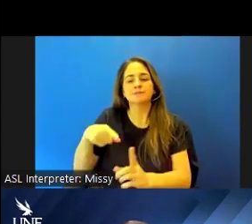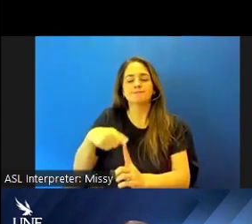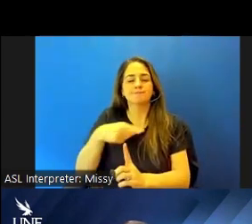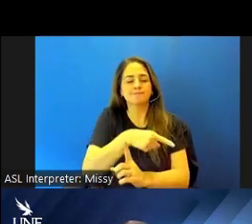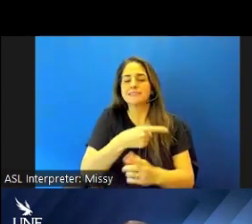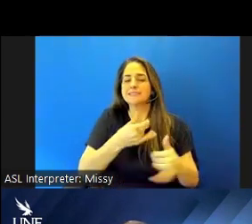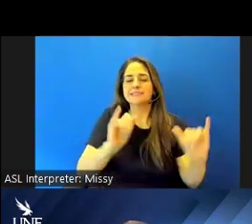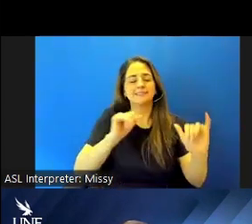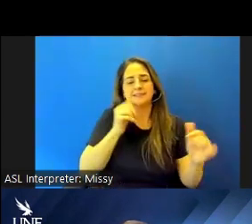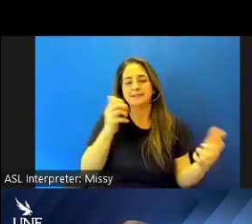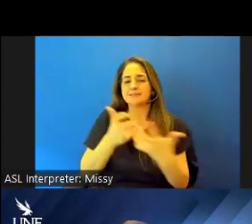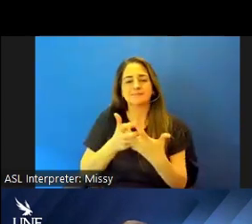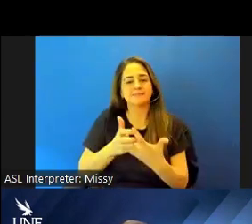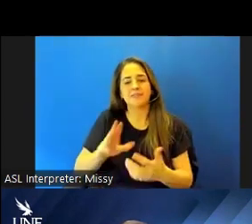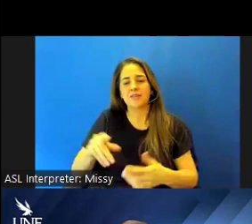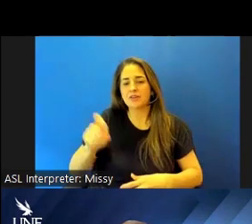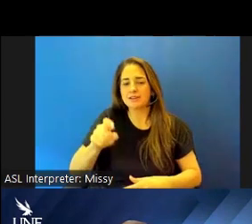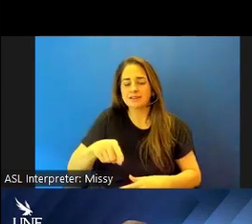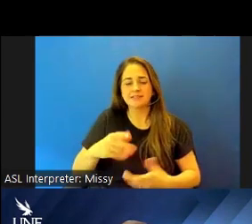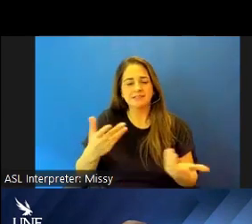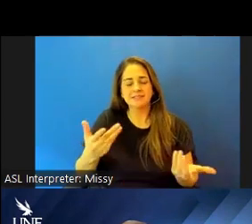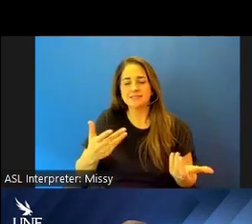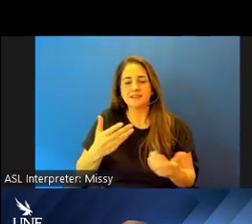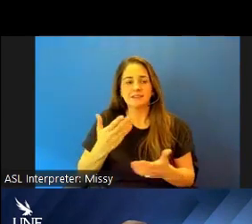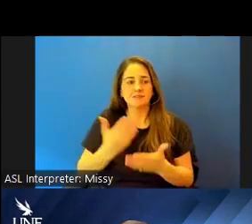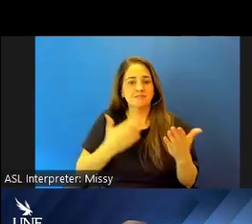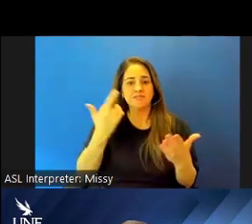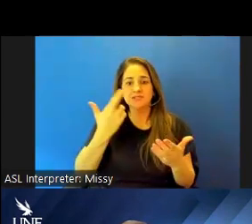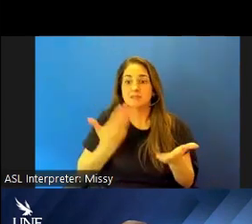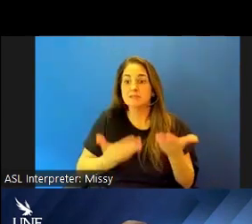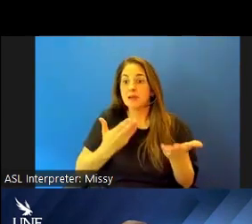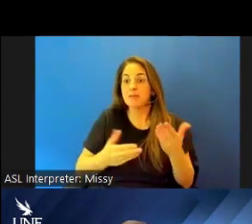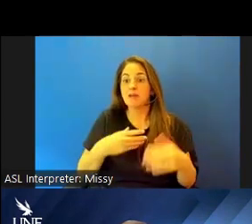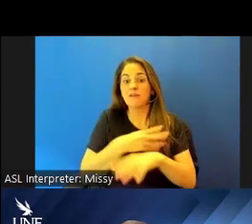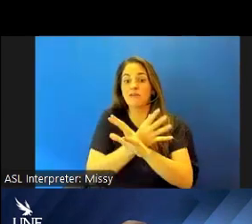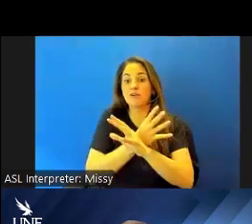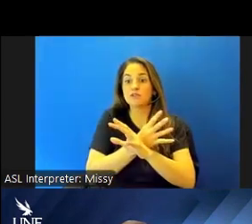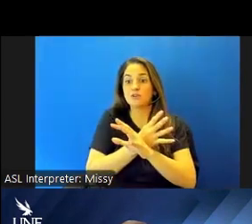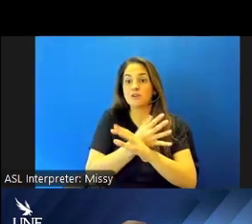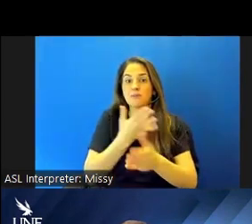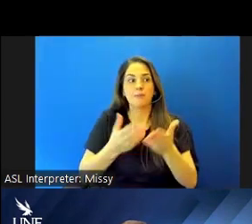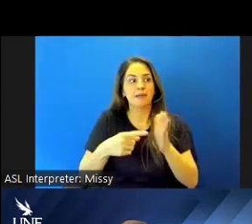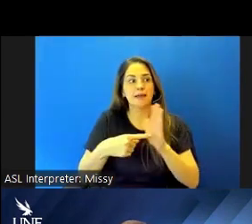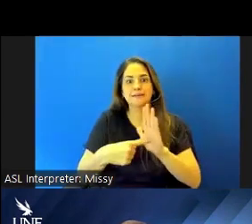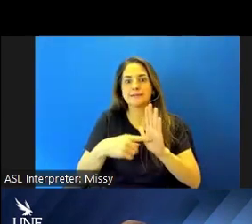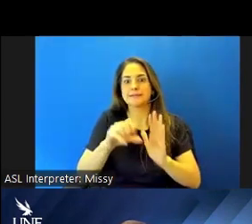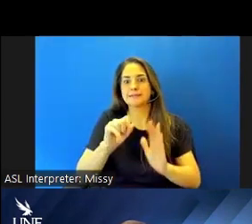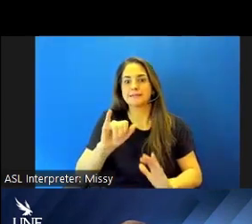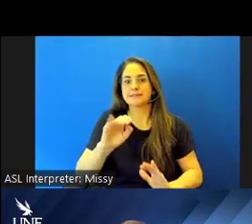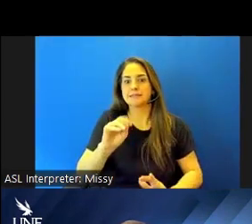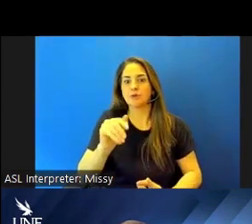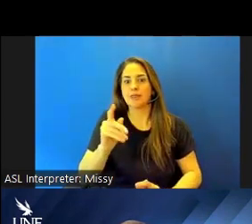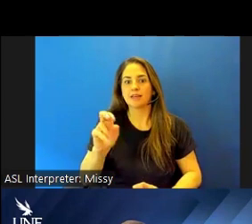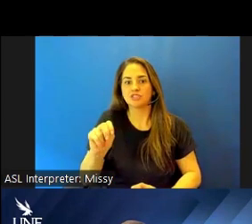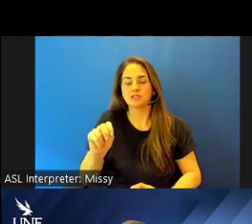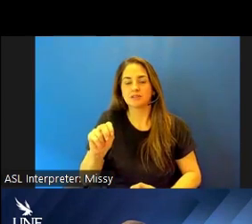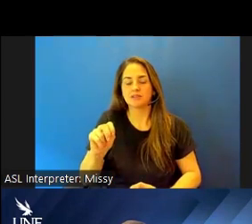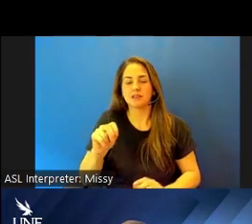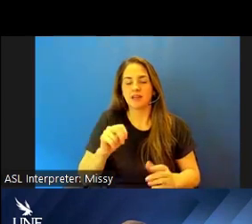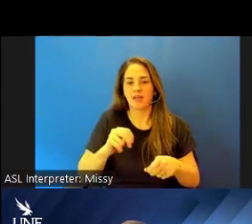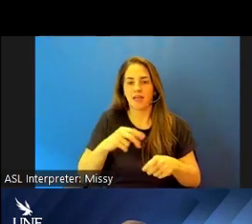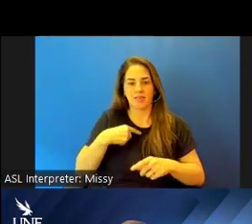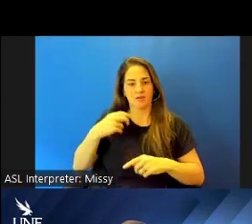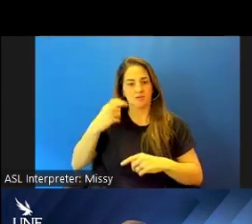their needs for whatever reason. Maybe it's a virtual simulation and they are visually impaired. Like